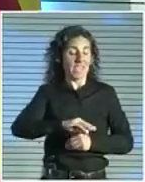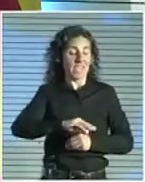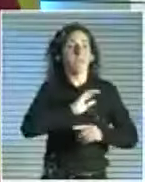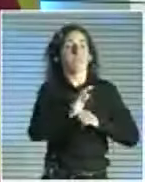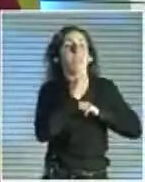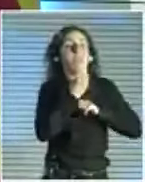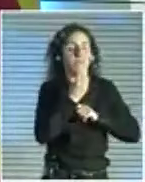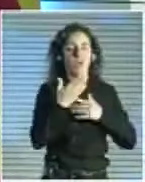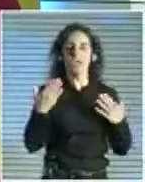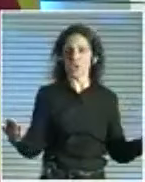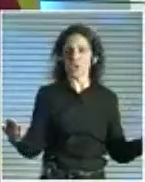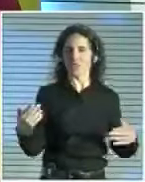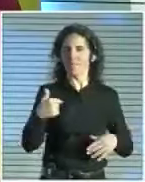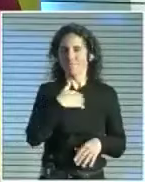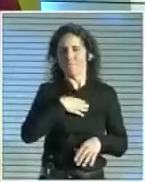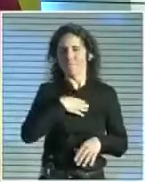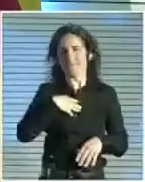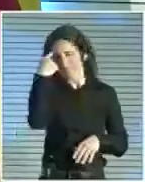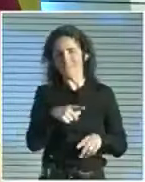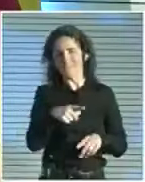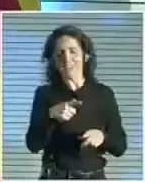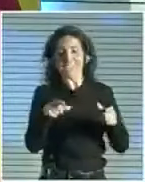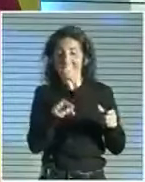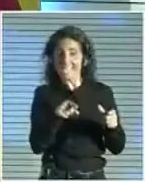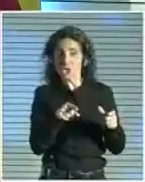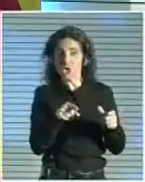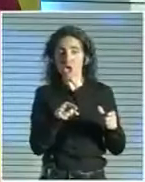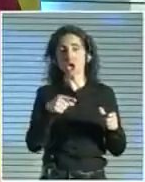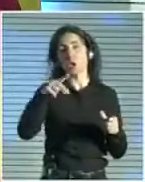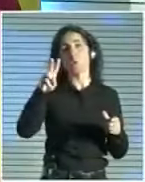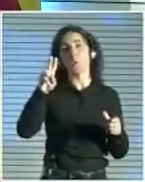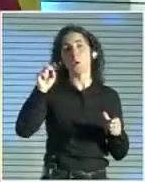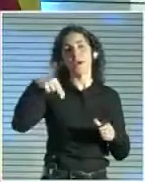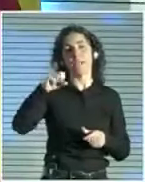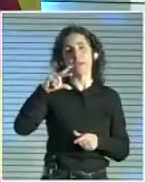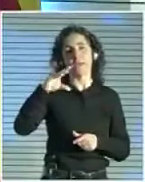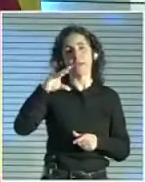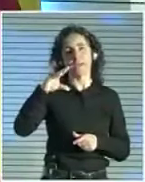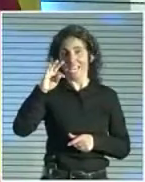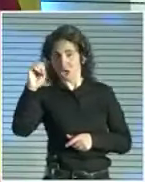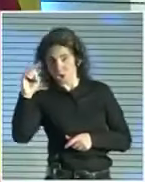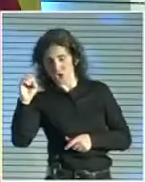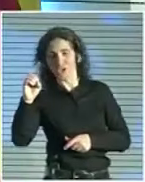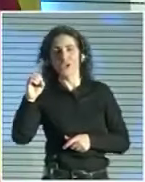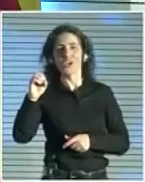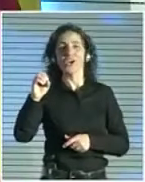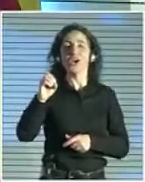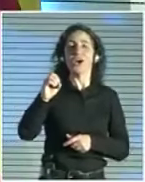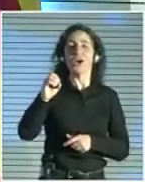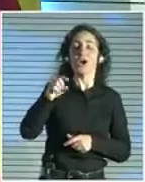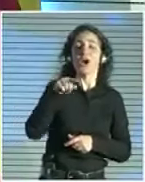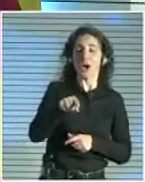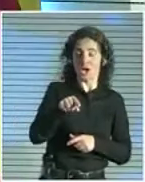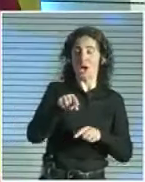I jumped to Mathias to hear in Austria, how is it you feel that from your perspective? Is the sector